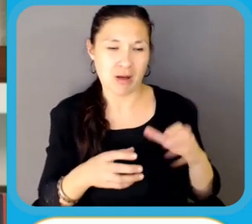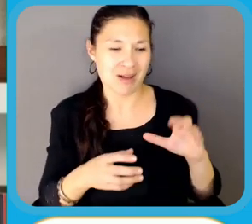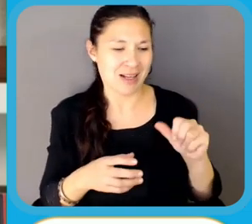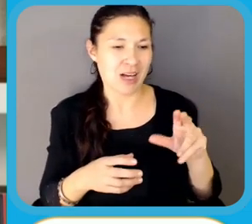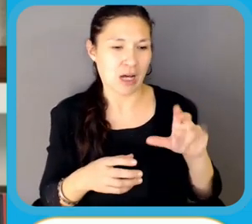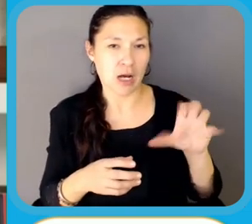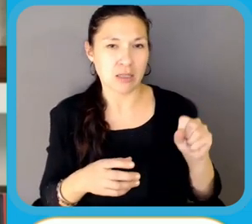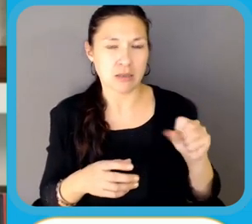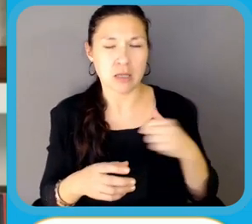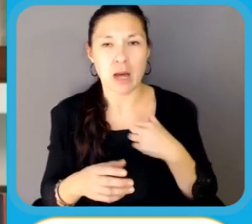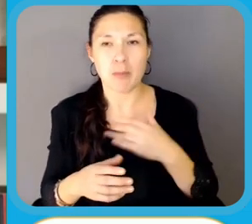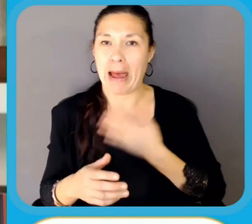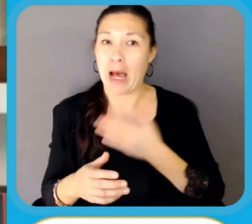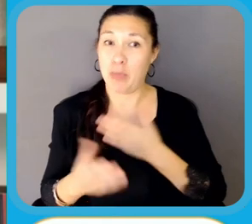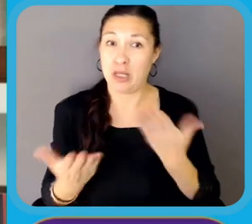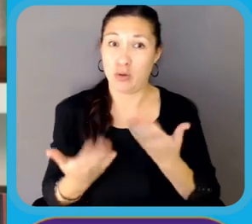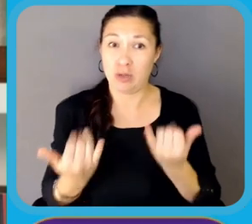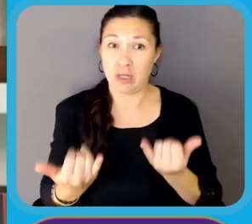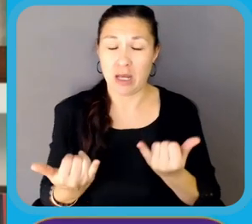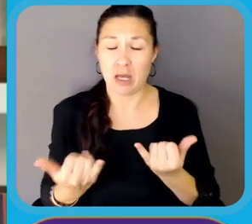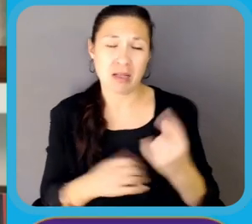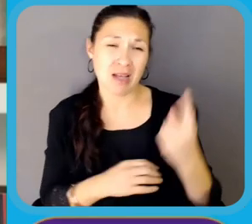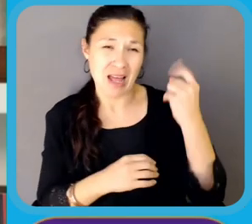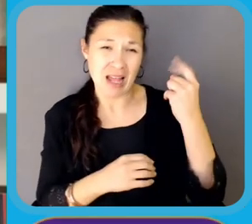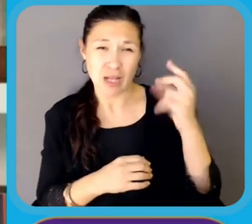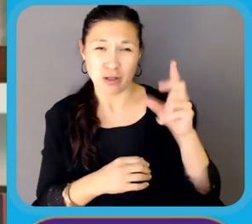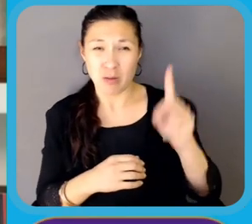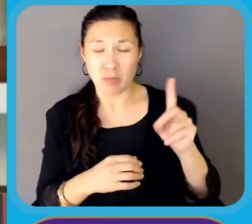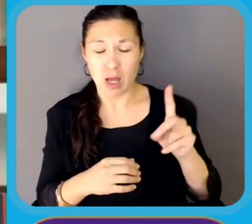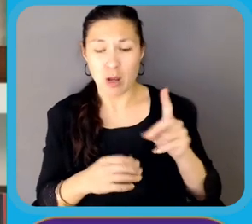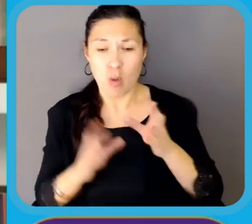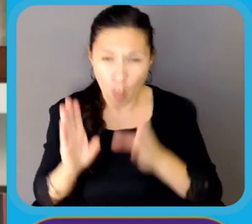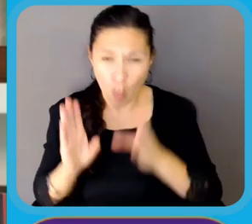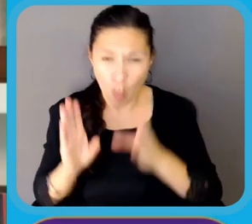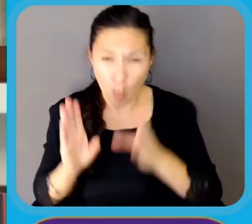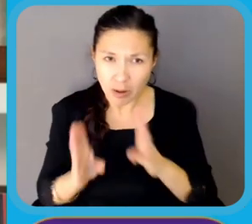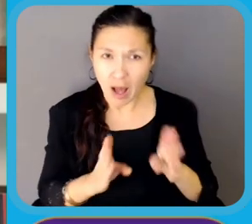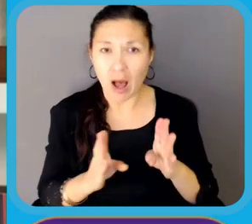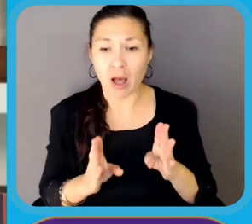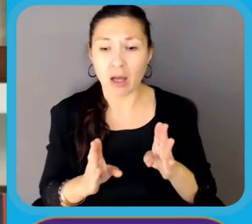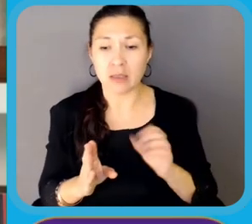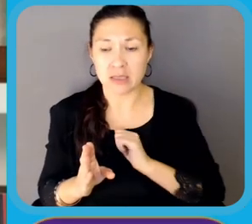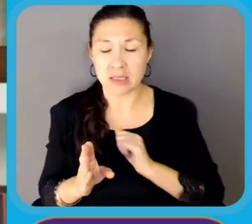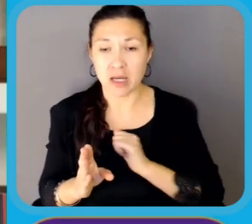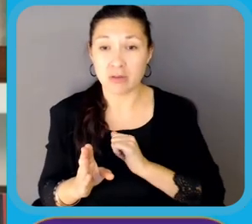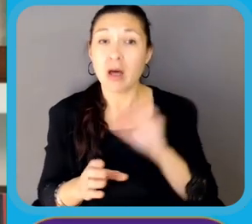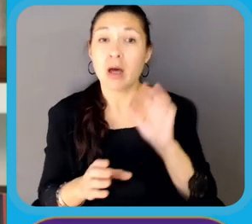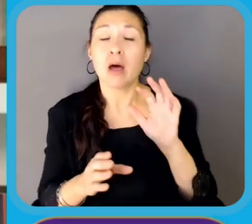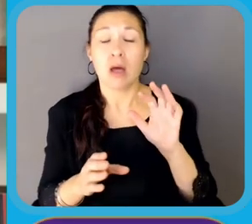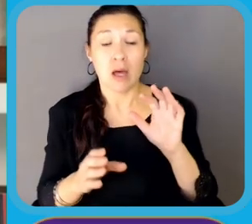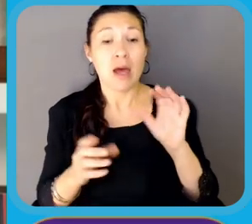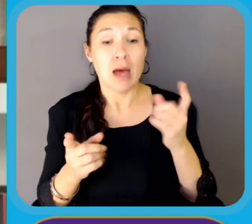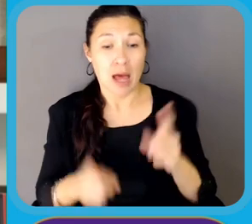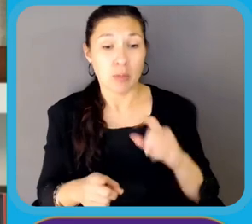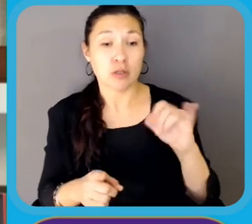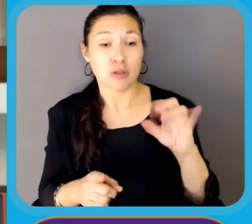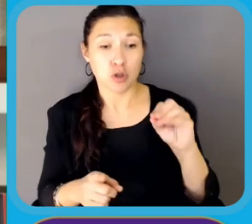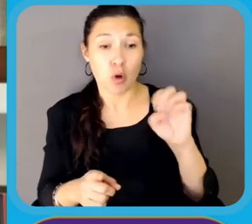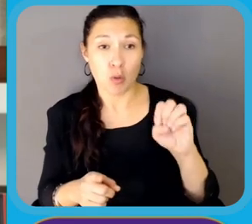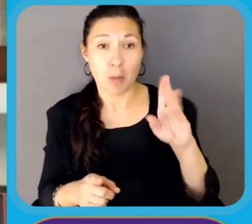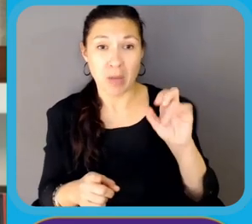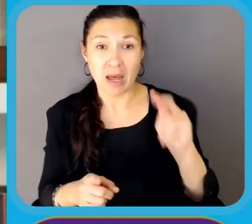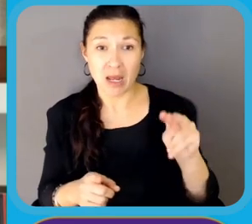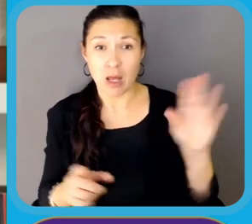Democrats organized and turned out in record numbers. And we not only elected Joe Biden and California's very own